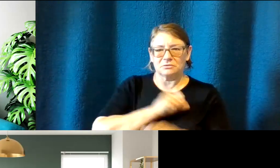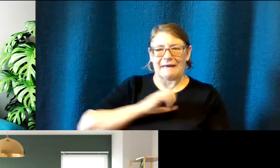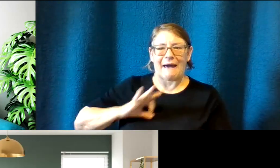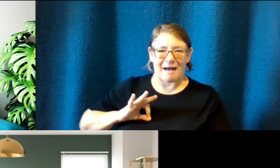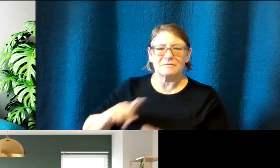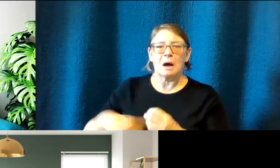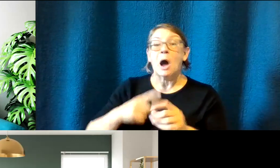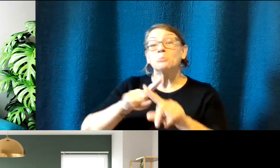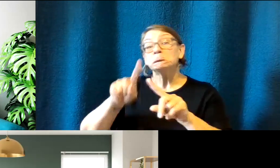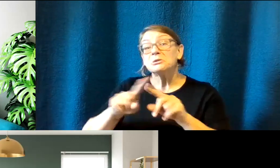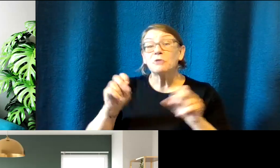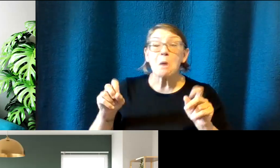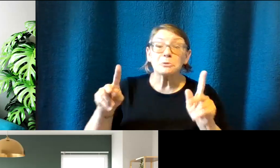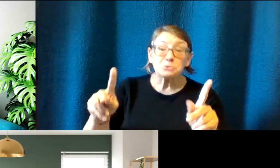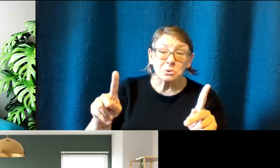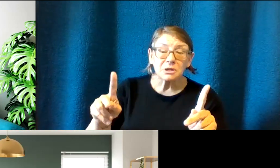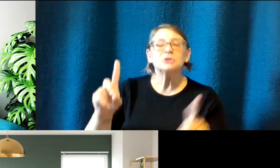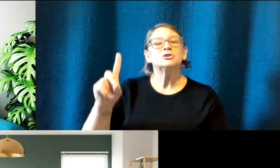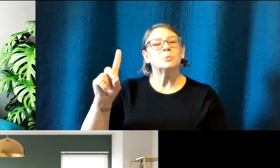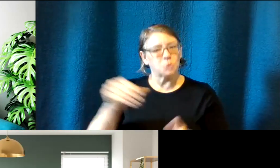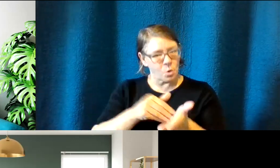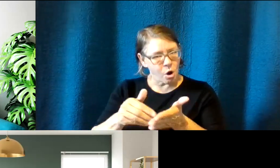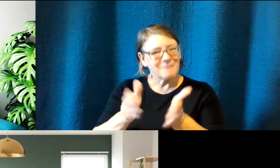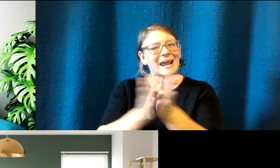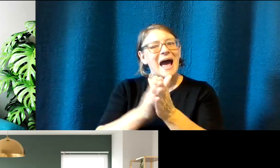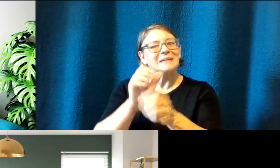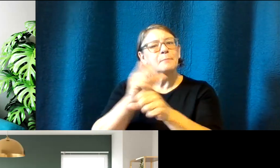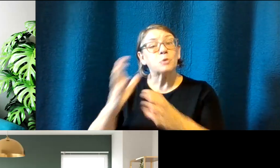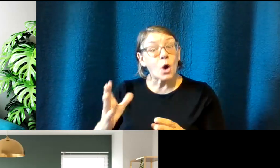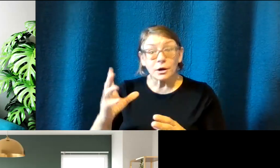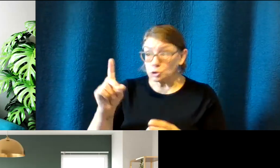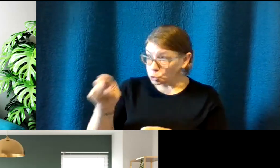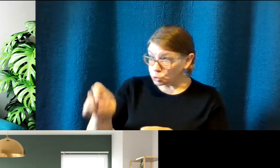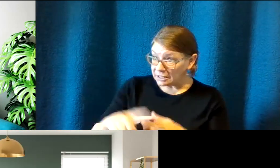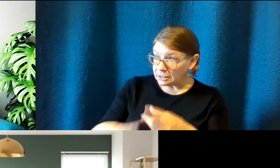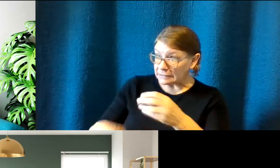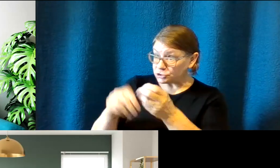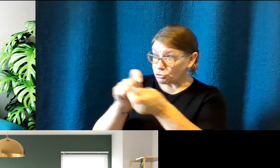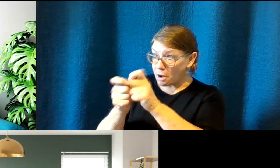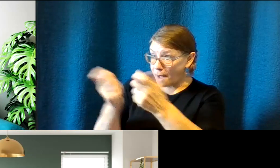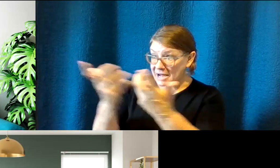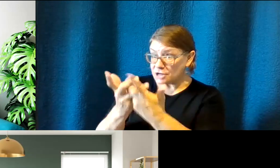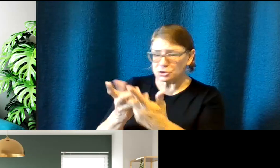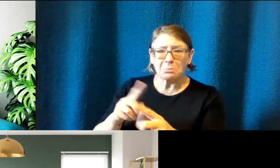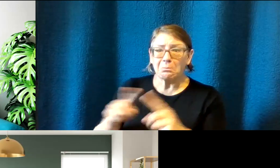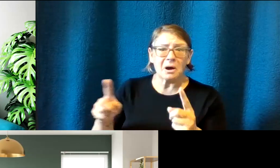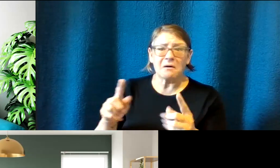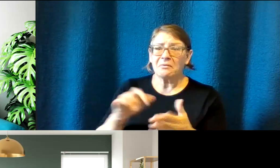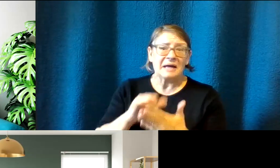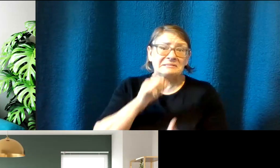job opportunities. And so we do often ask employers if there's any additional accommodation needed, but that's